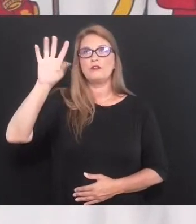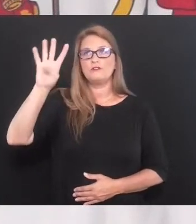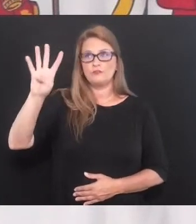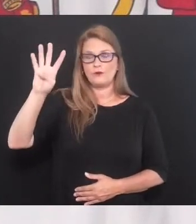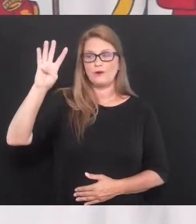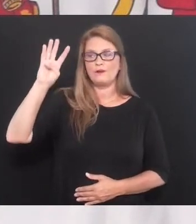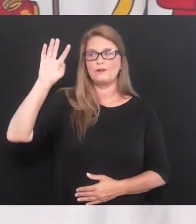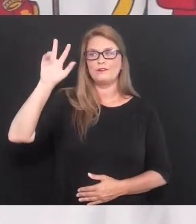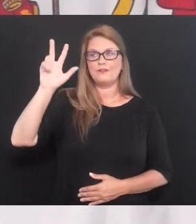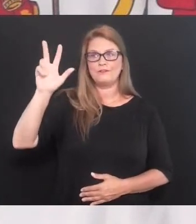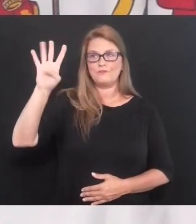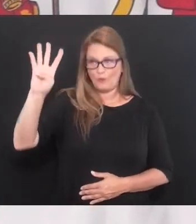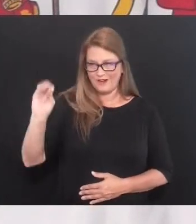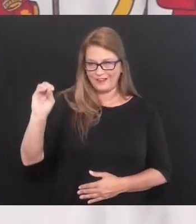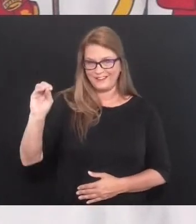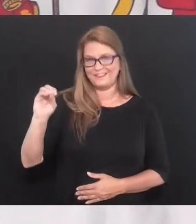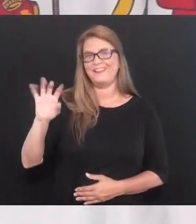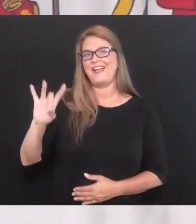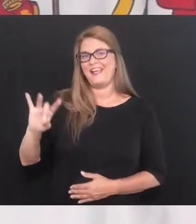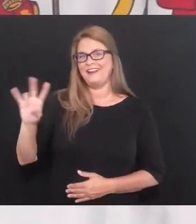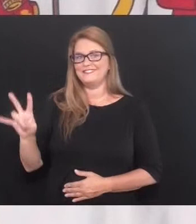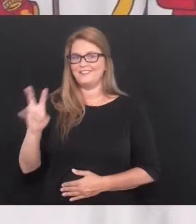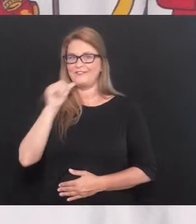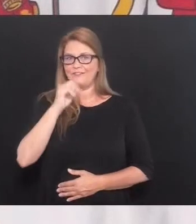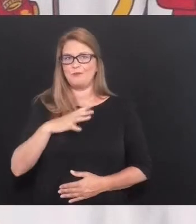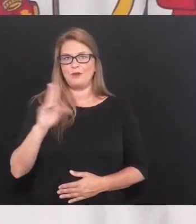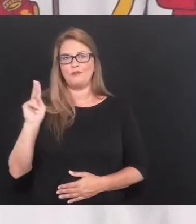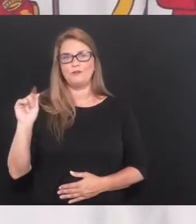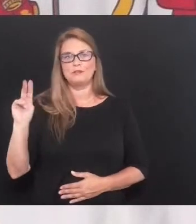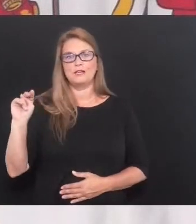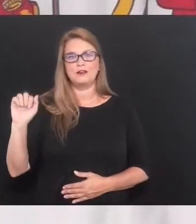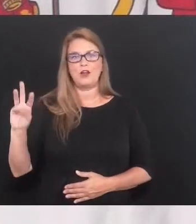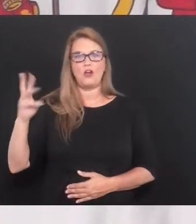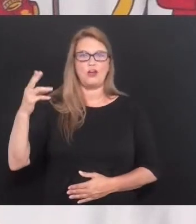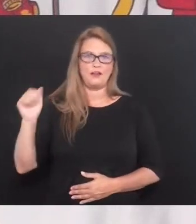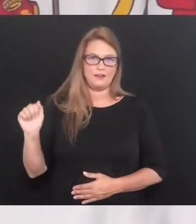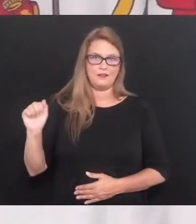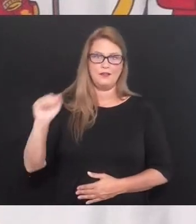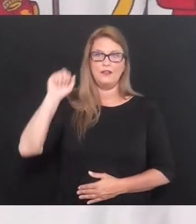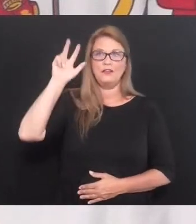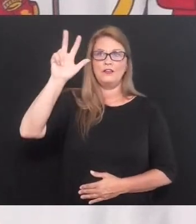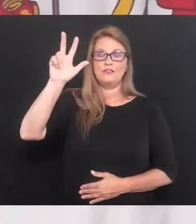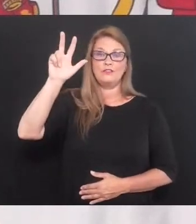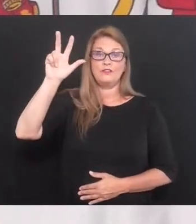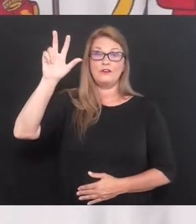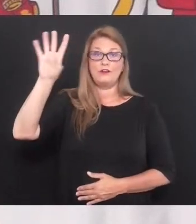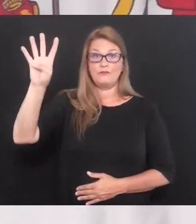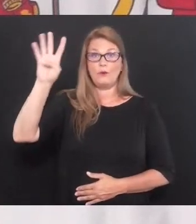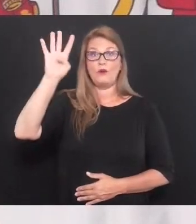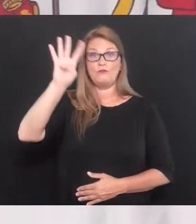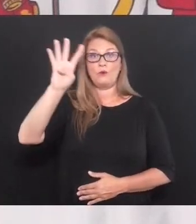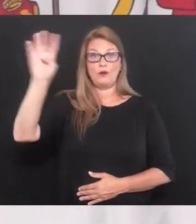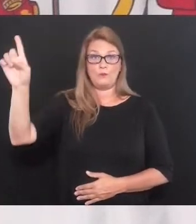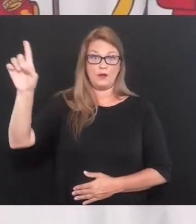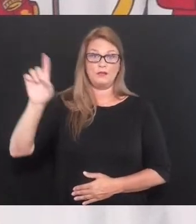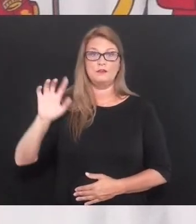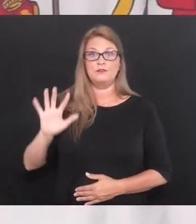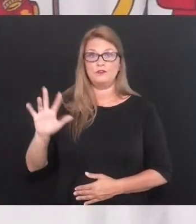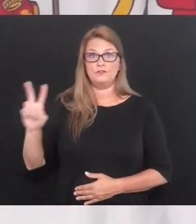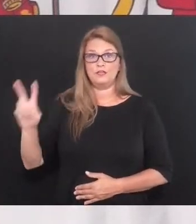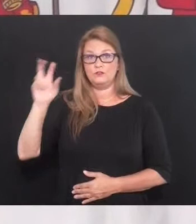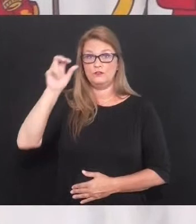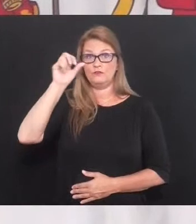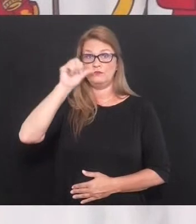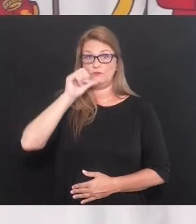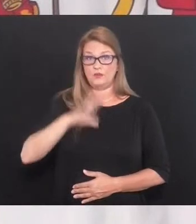3,440th death, an 87-year-old female from Kanawha County. The 3,441st death, a 52-year-old female